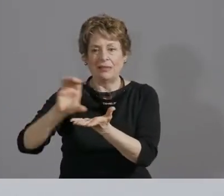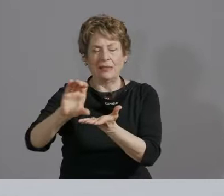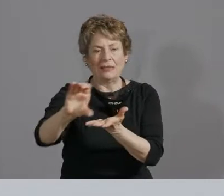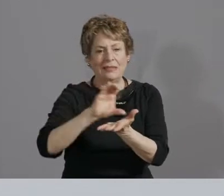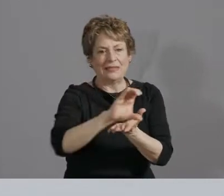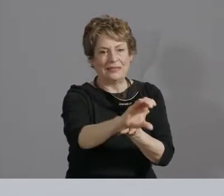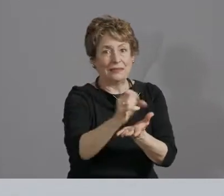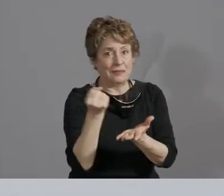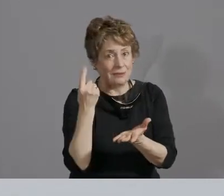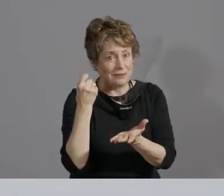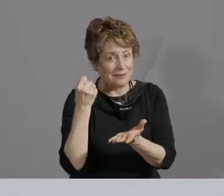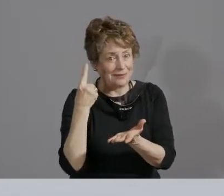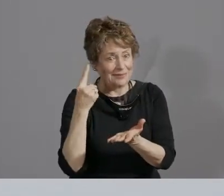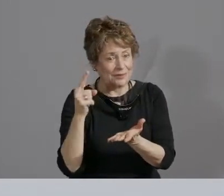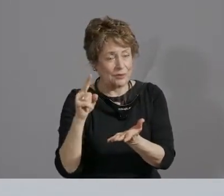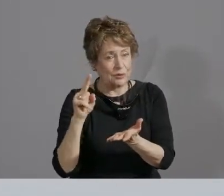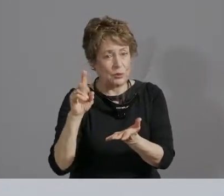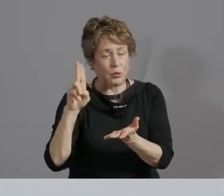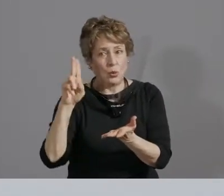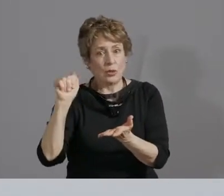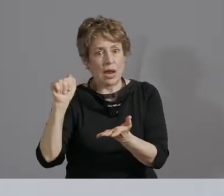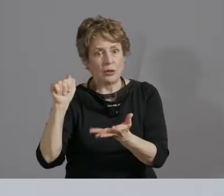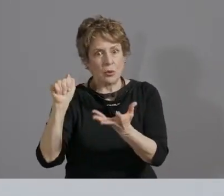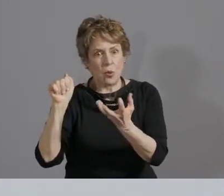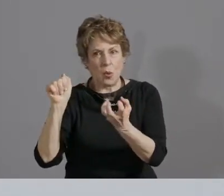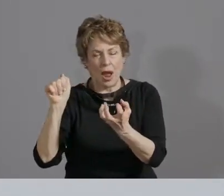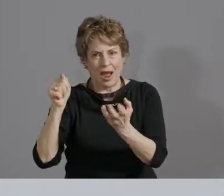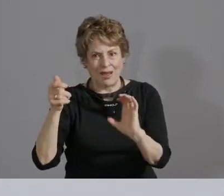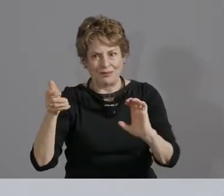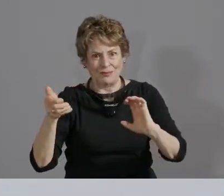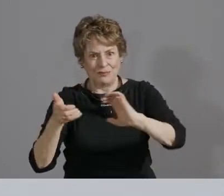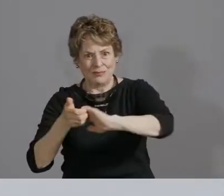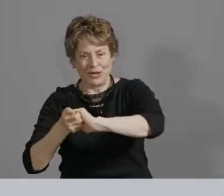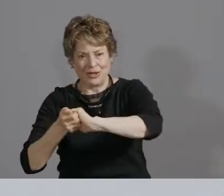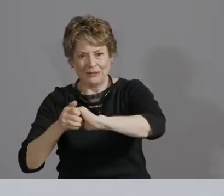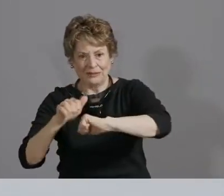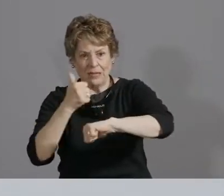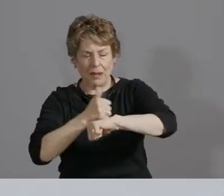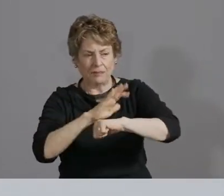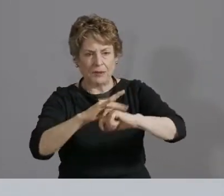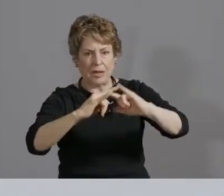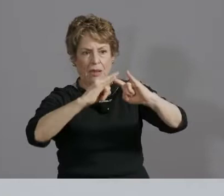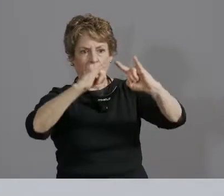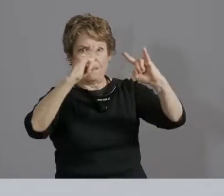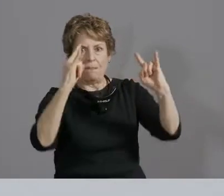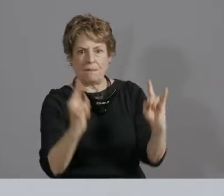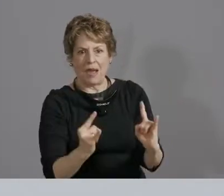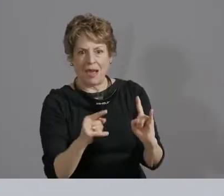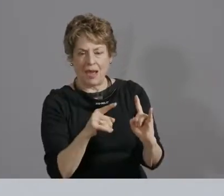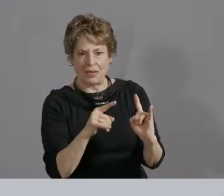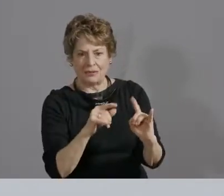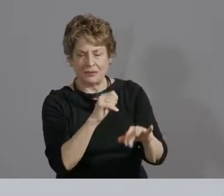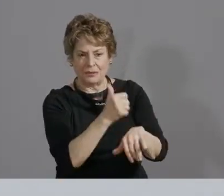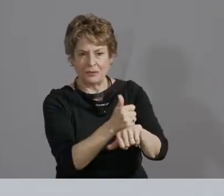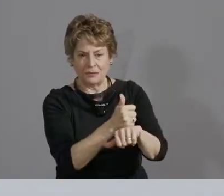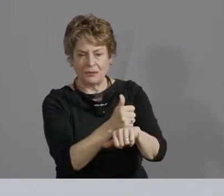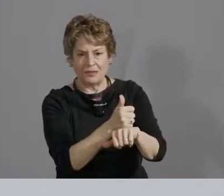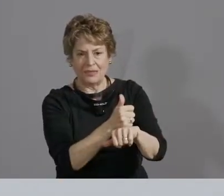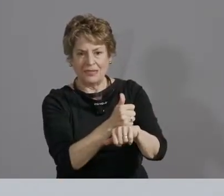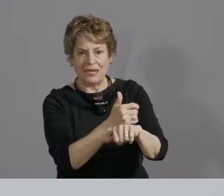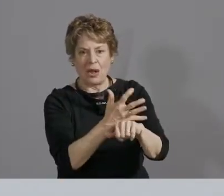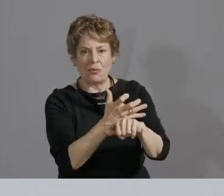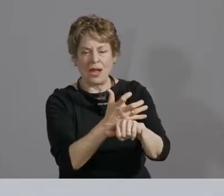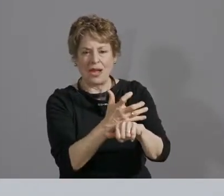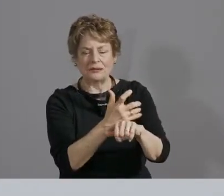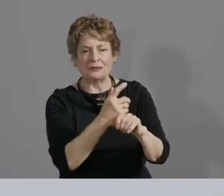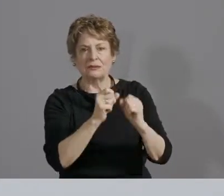of Arizona was very interested in partnering with the state and Pima County Health Department to expand its hours and to expand the